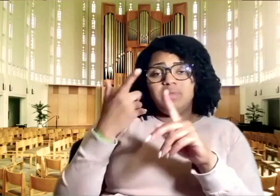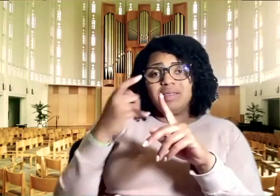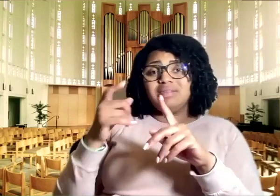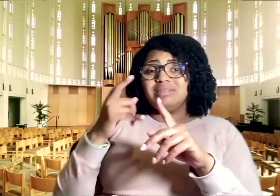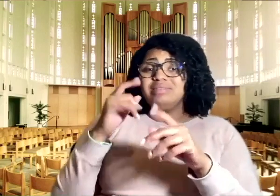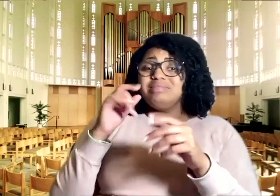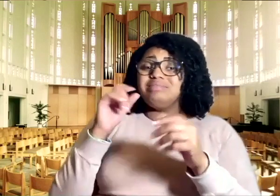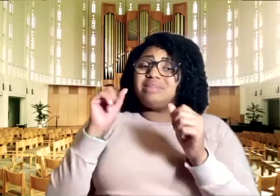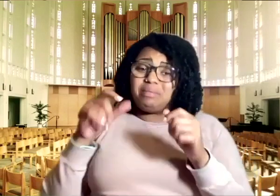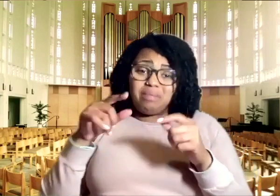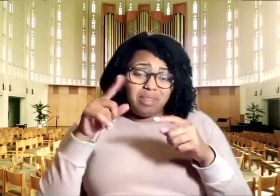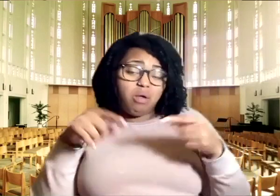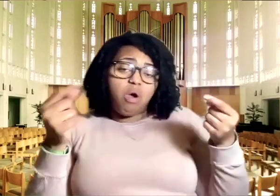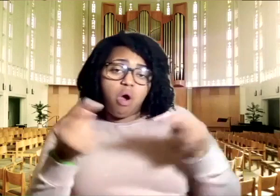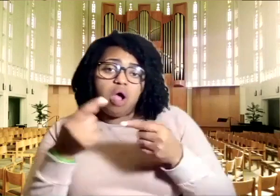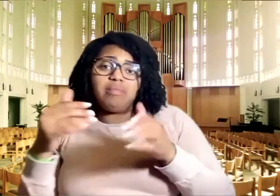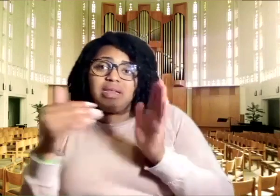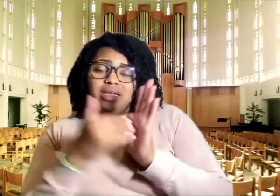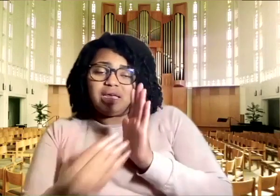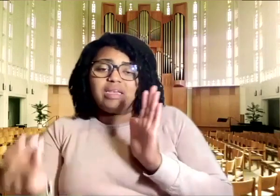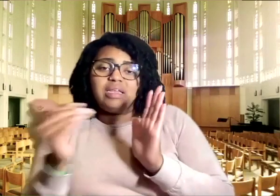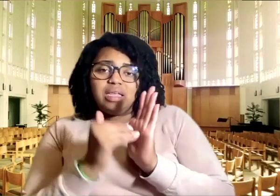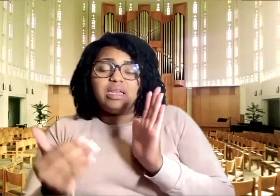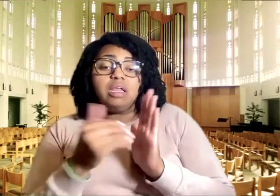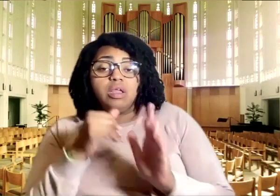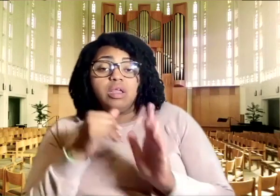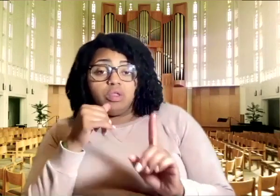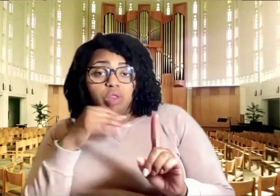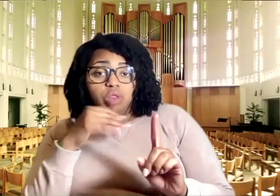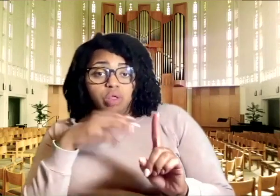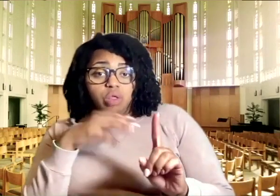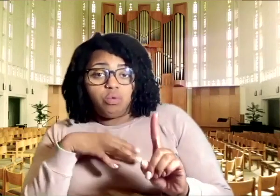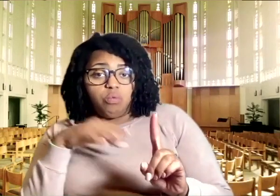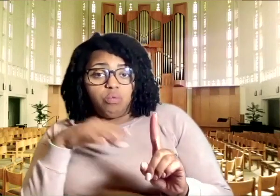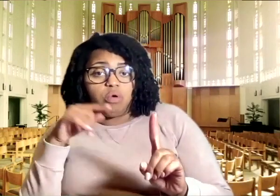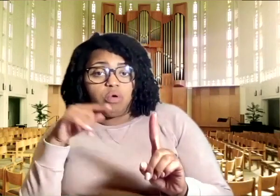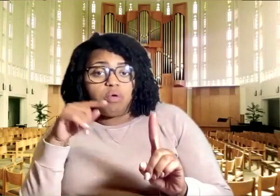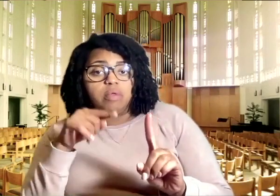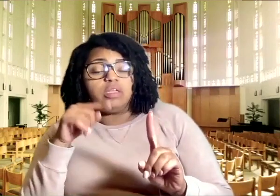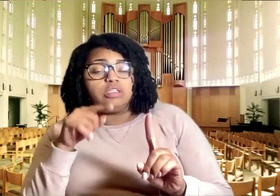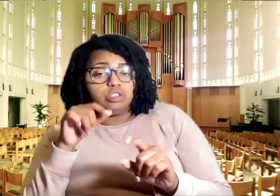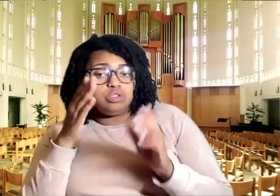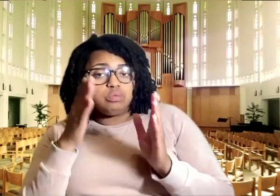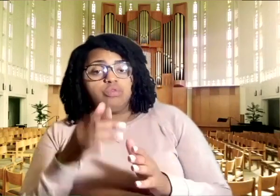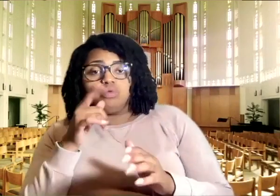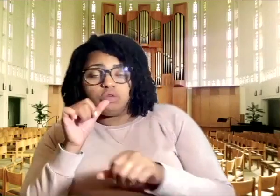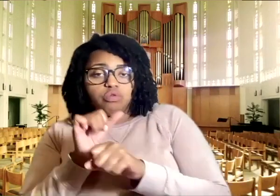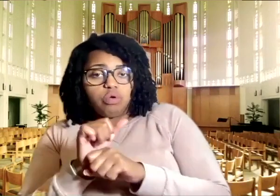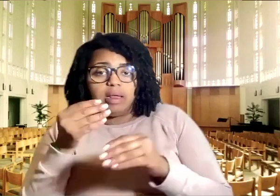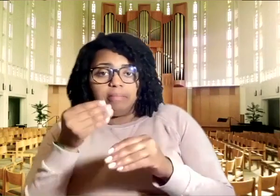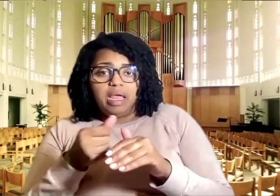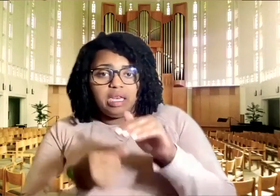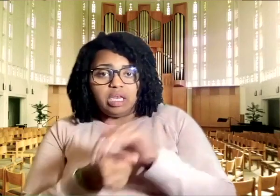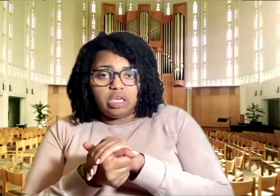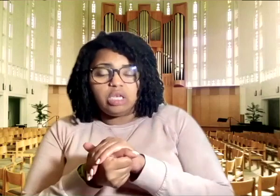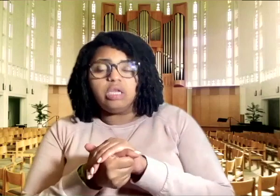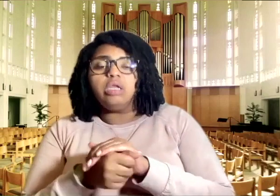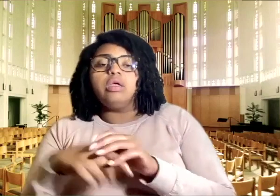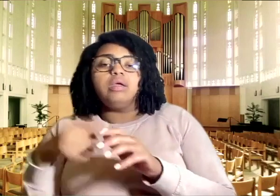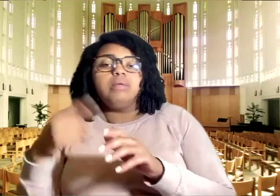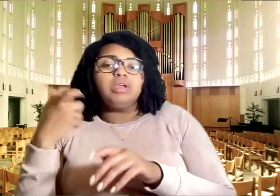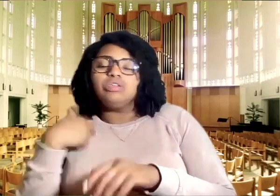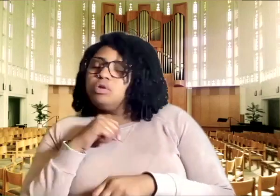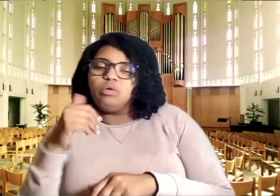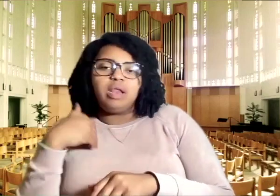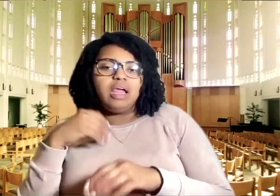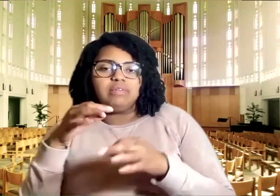again. She is the one who has to work under the table because we don't have sensible immigration policies that allow